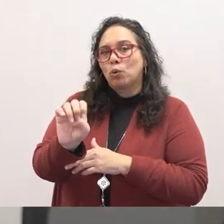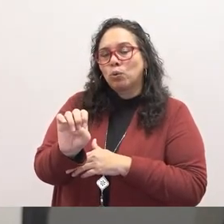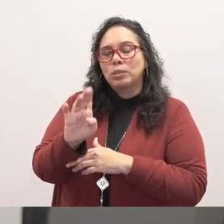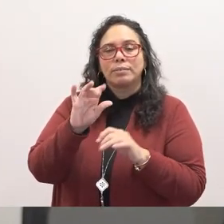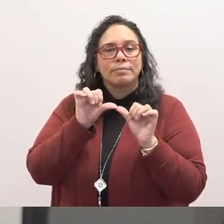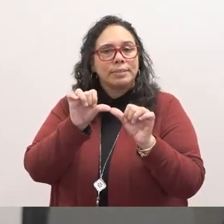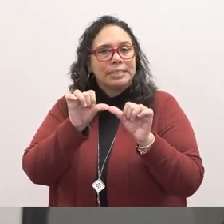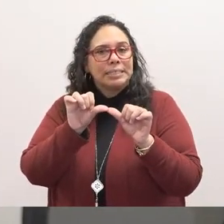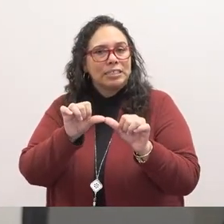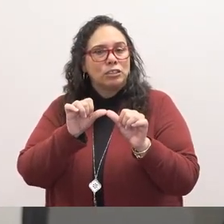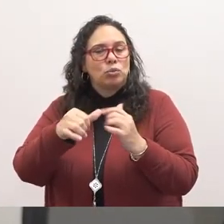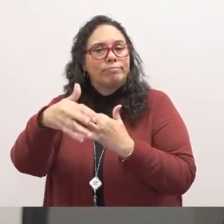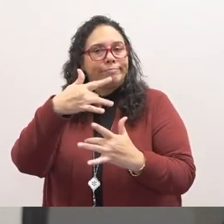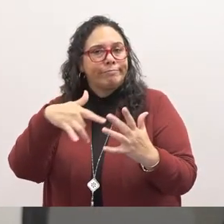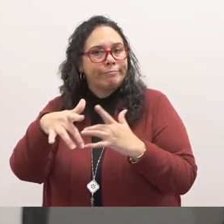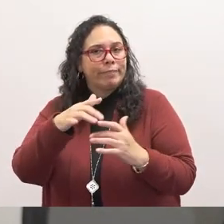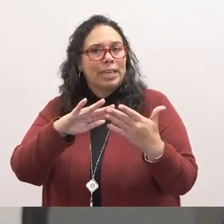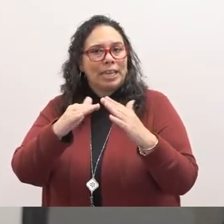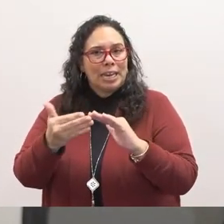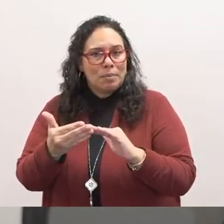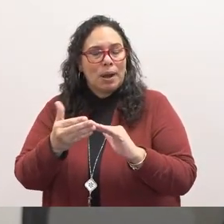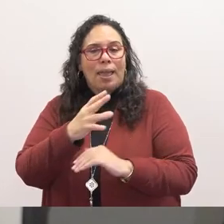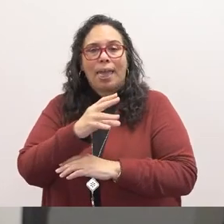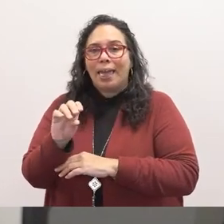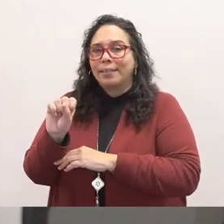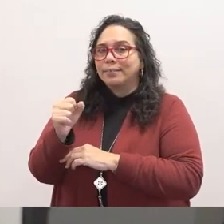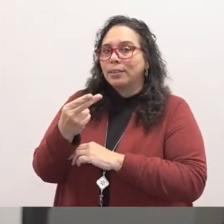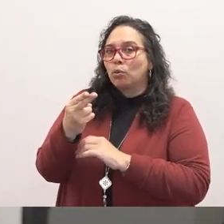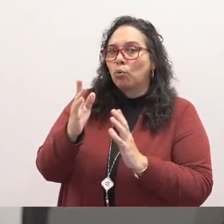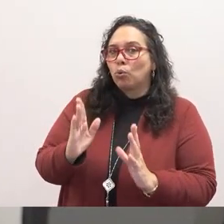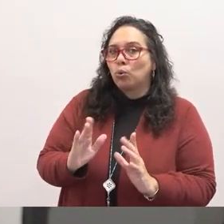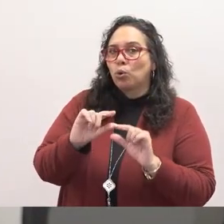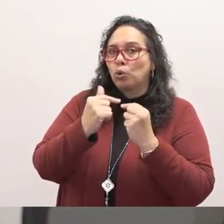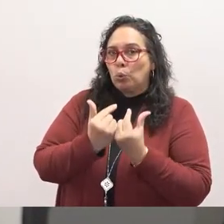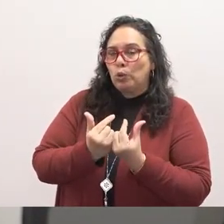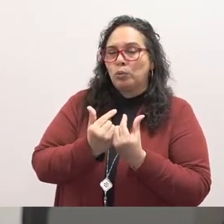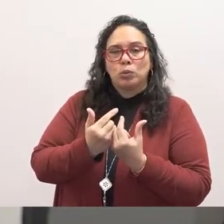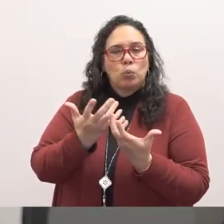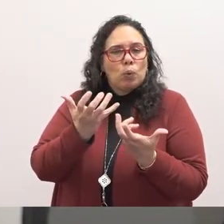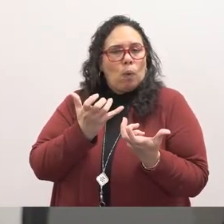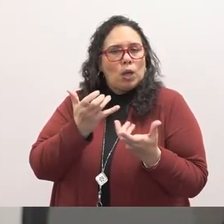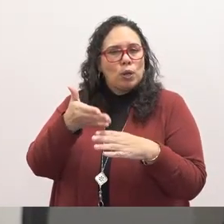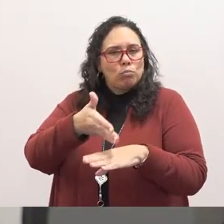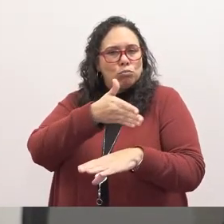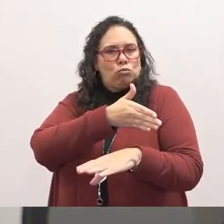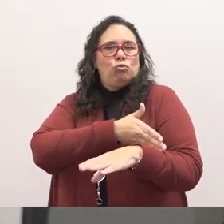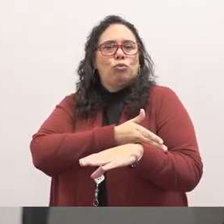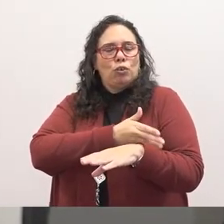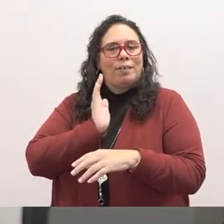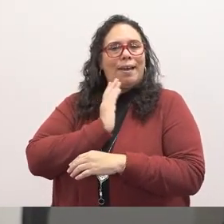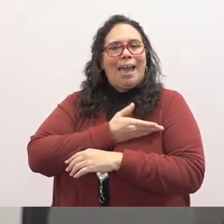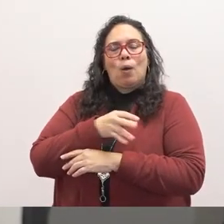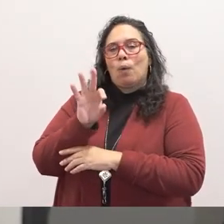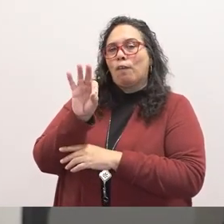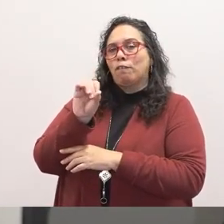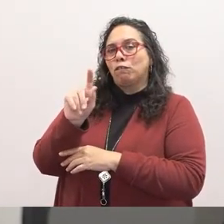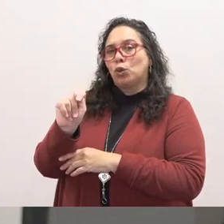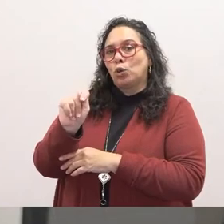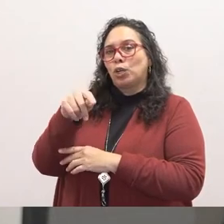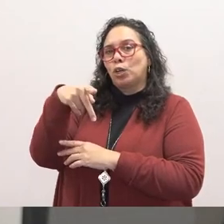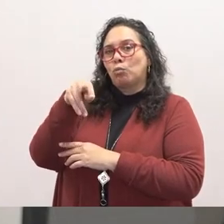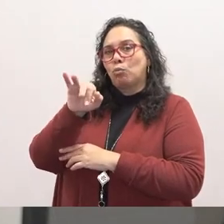our community and our stakeholder groups as we look towards improving our footprint in the world that our